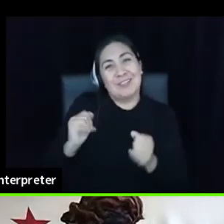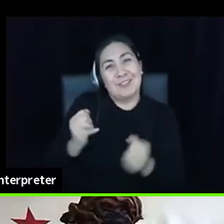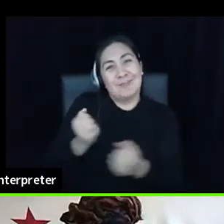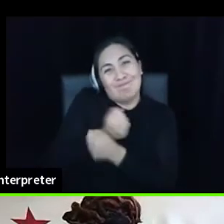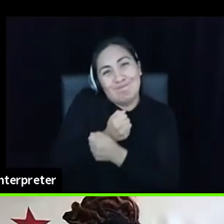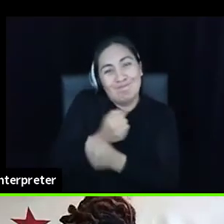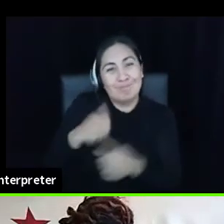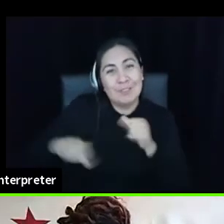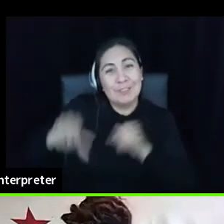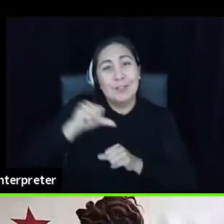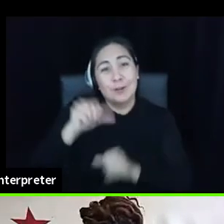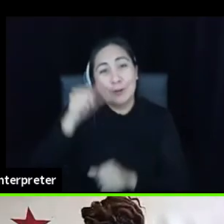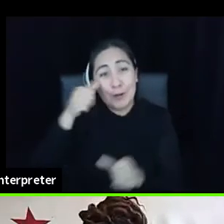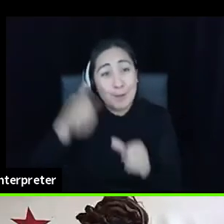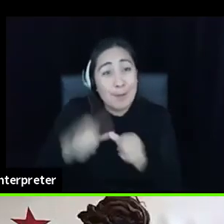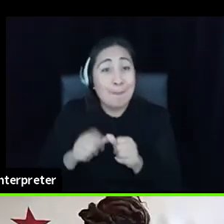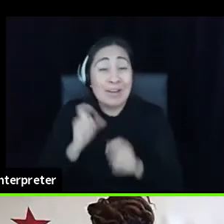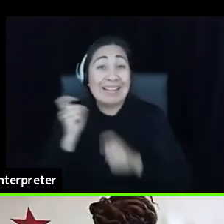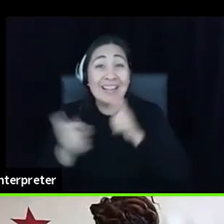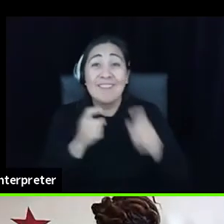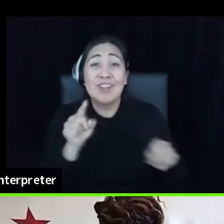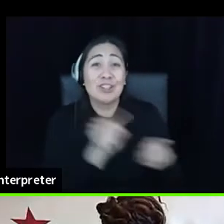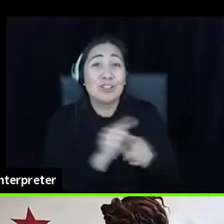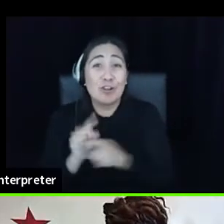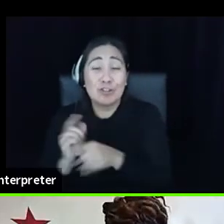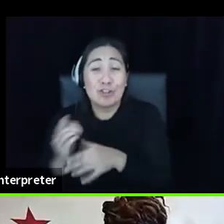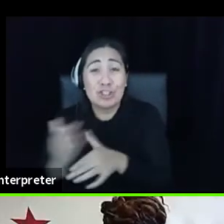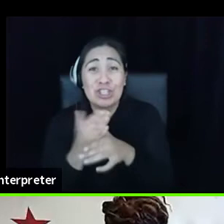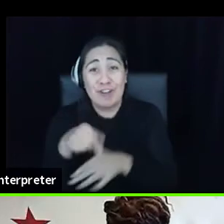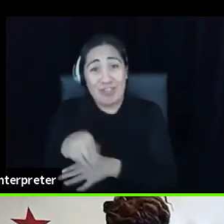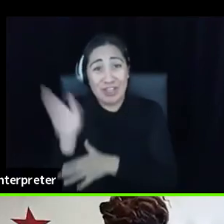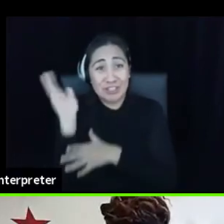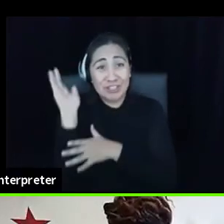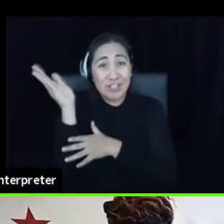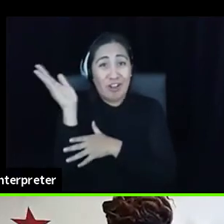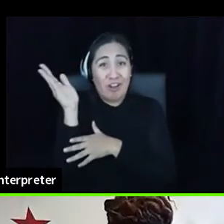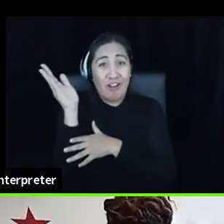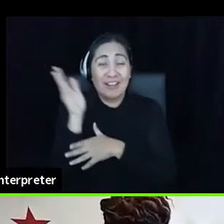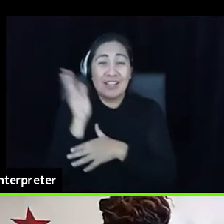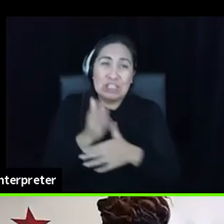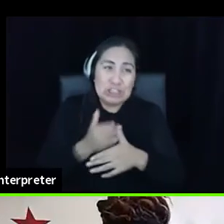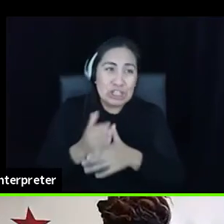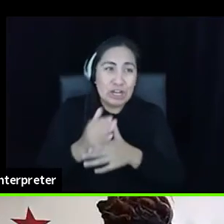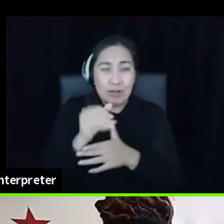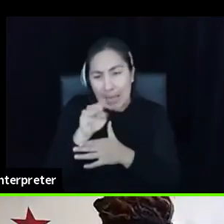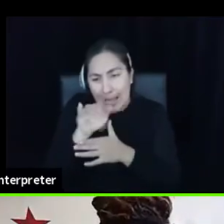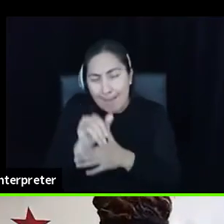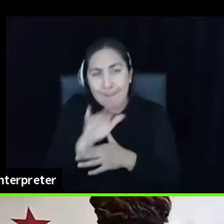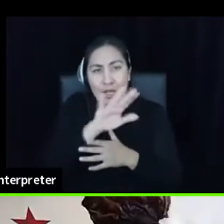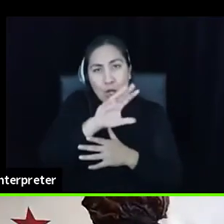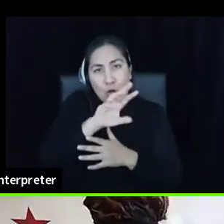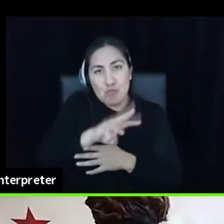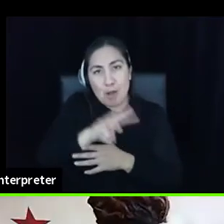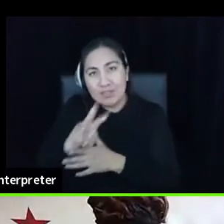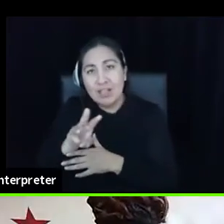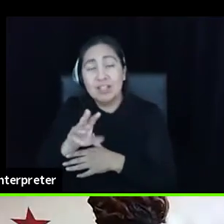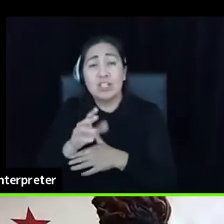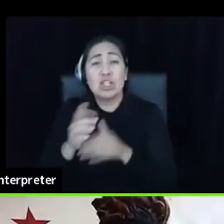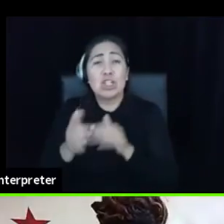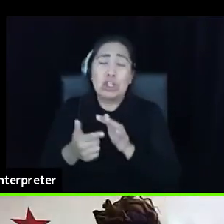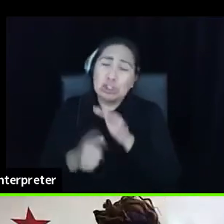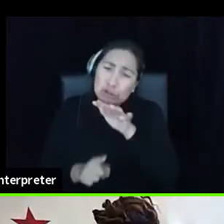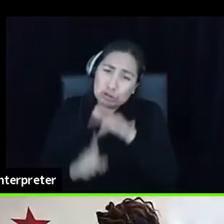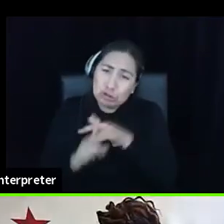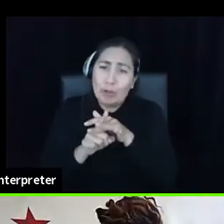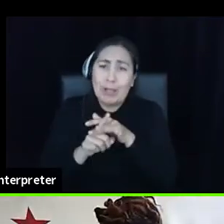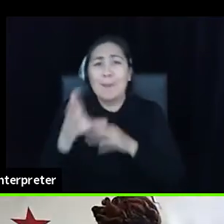Remember in reciprocity, giving is also sharing this talk. It's sharing Amy's website. It's showing up and just